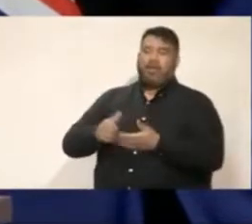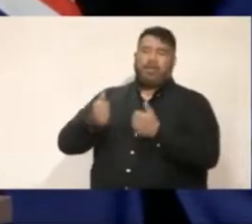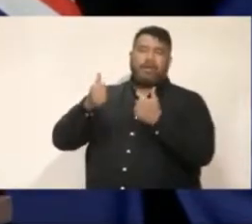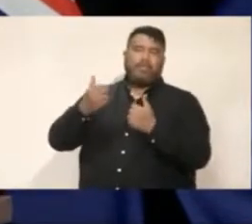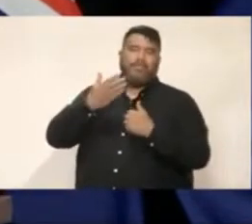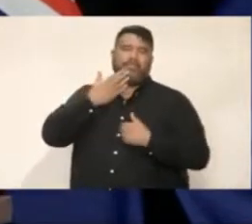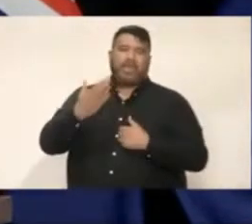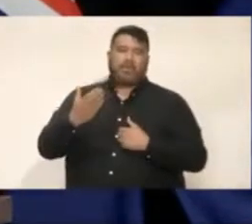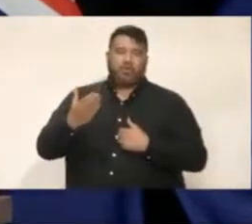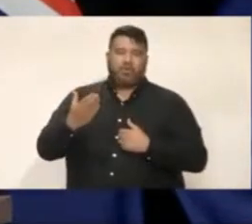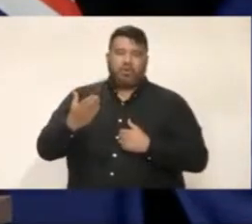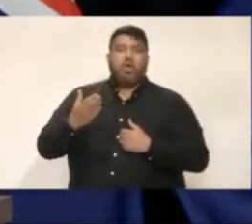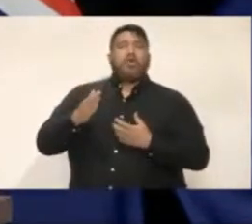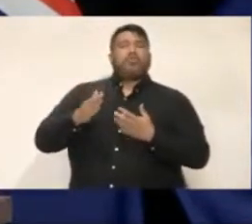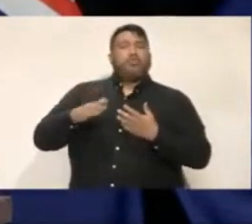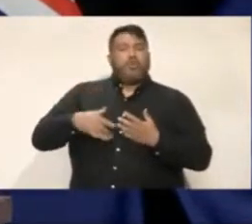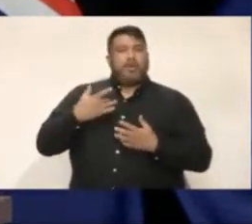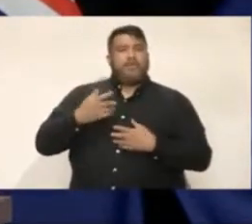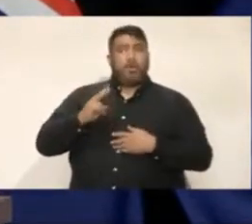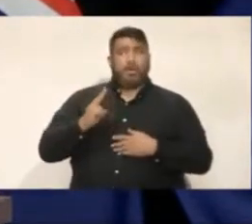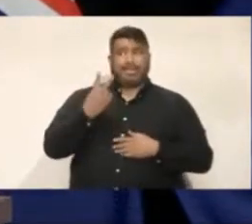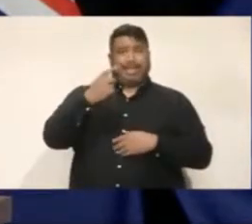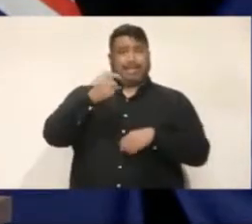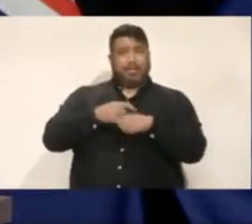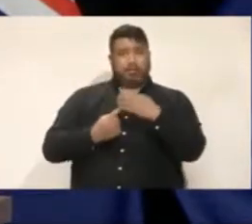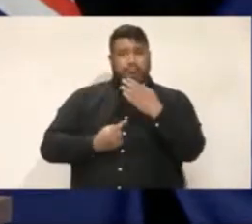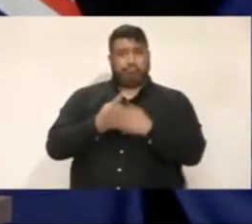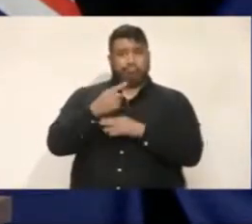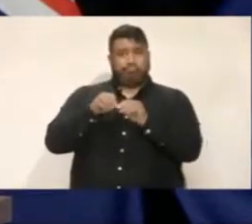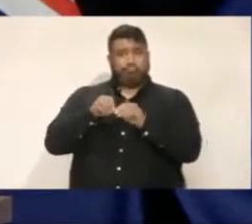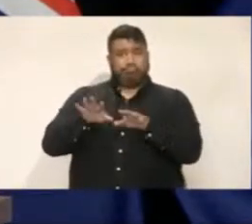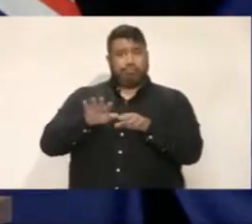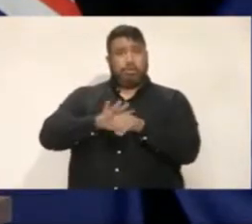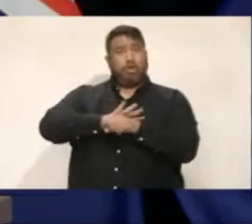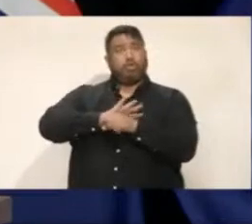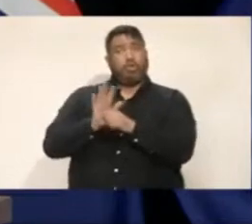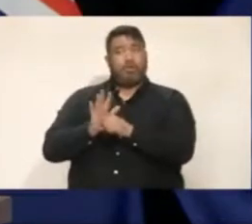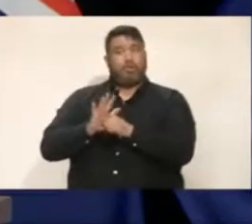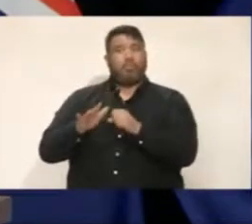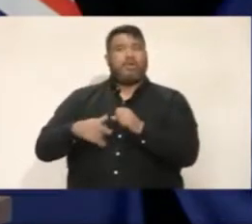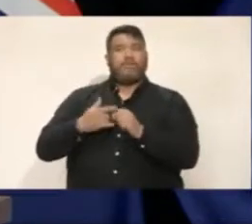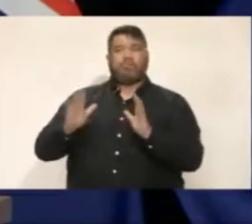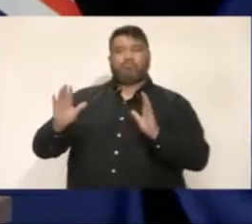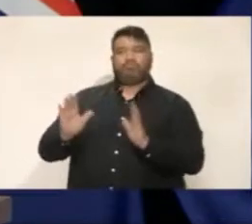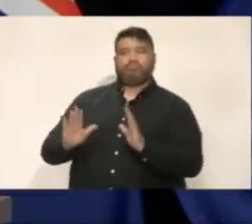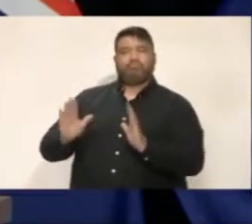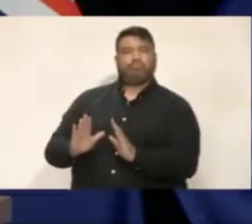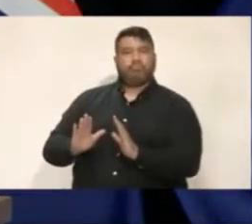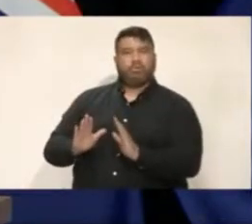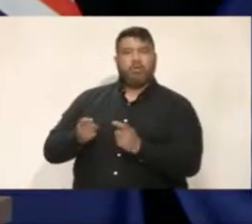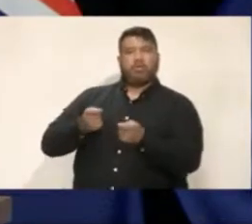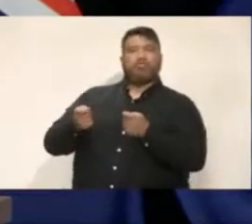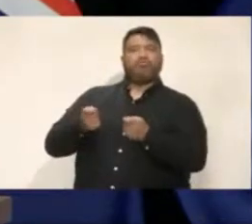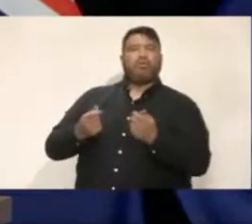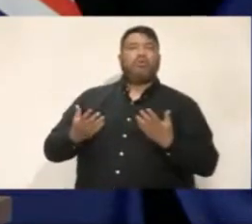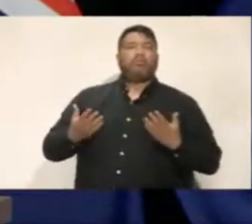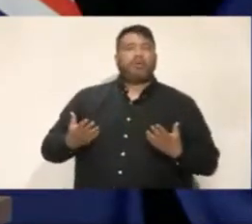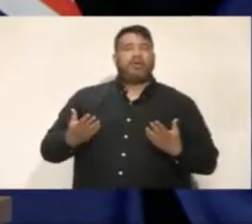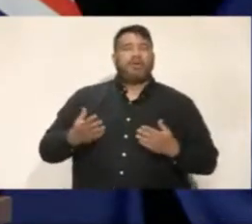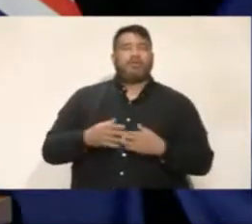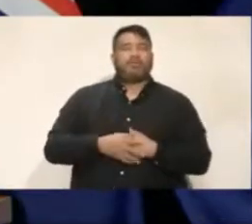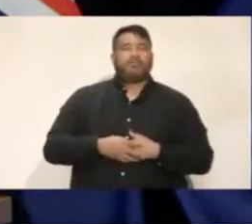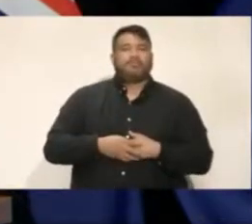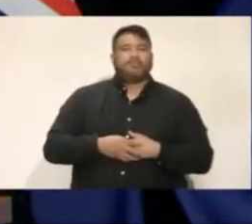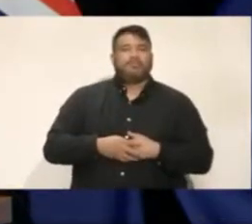have contained our resurgence. I want to recap today on some of the evidence that can give us some confidence,